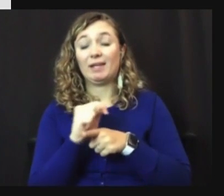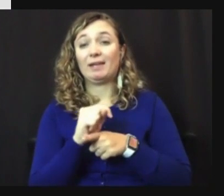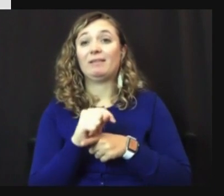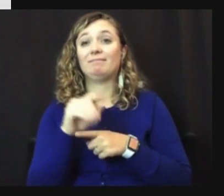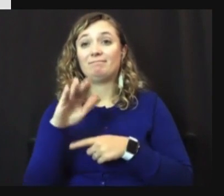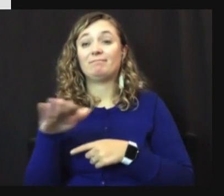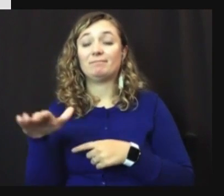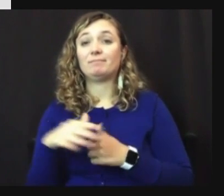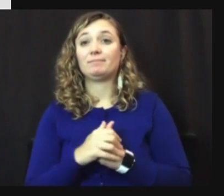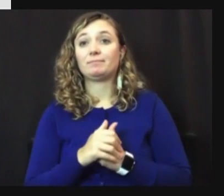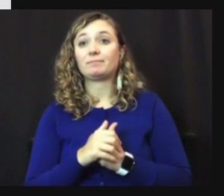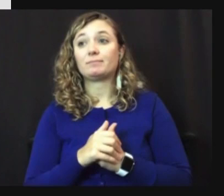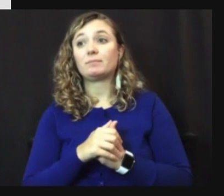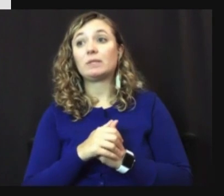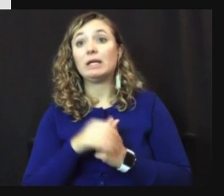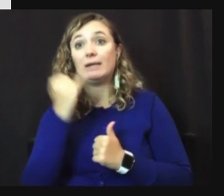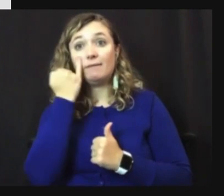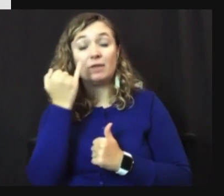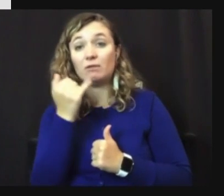is incapable of doing that,